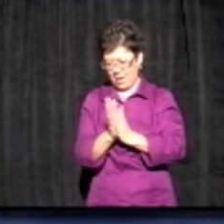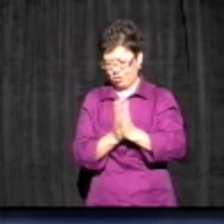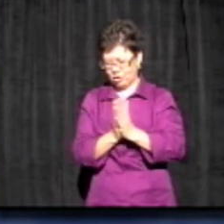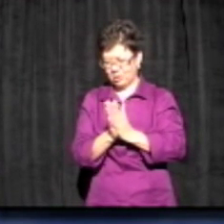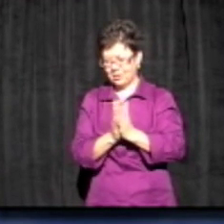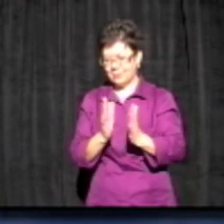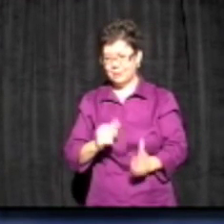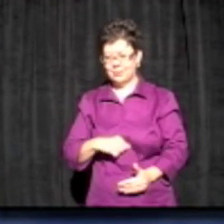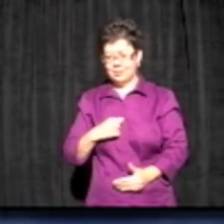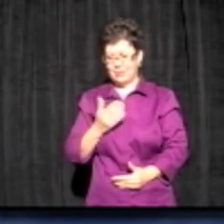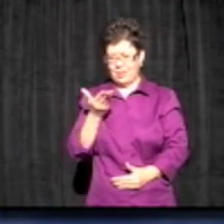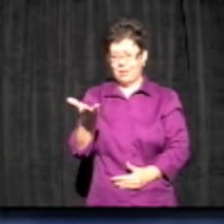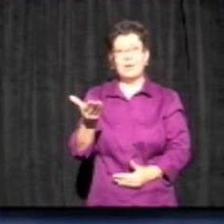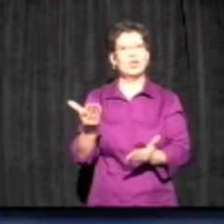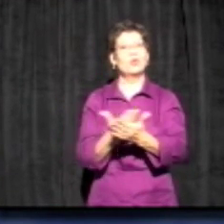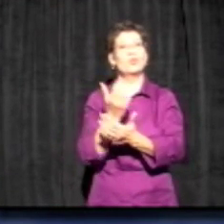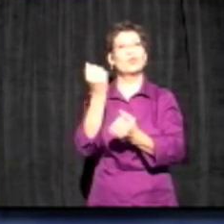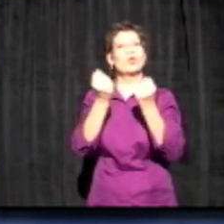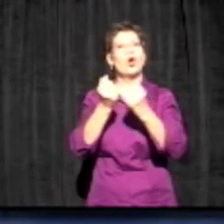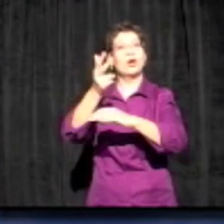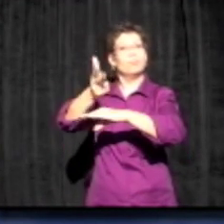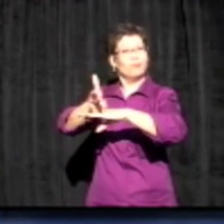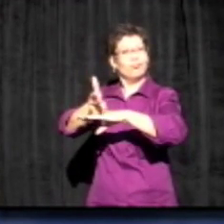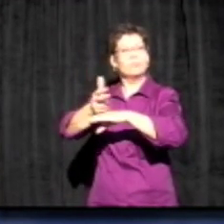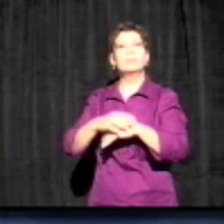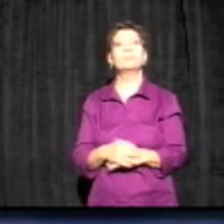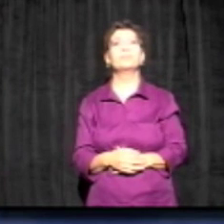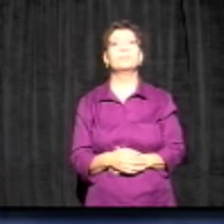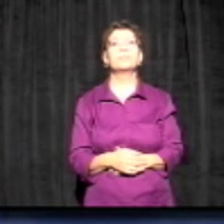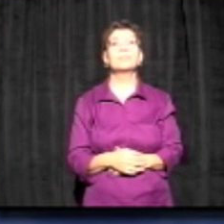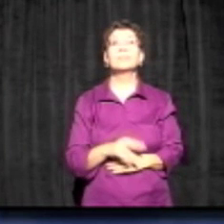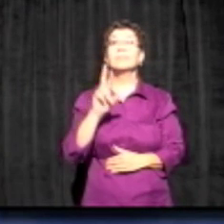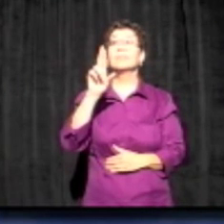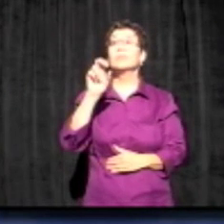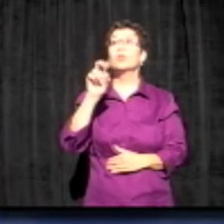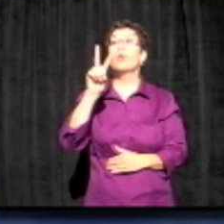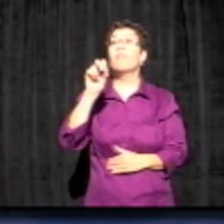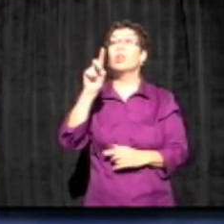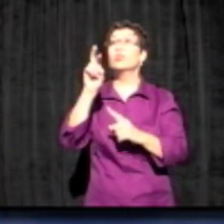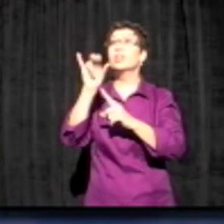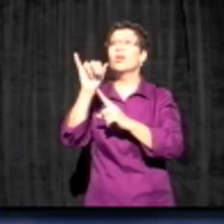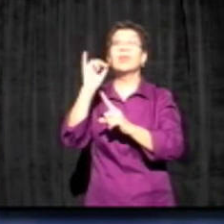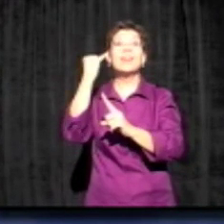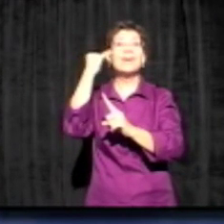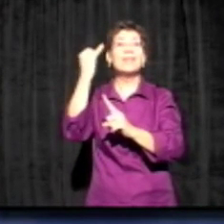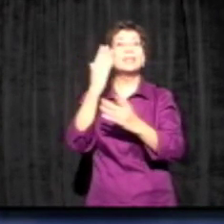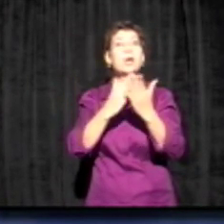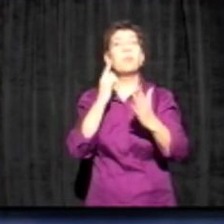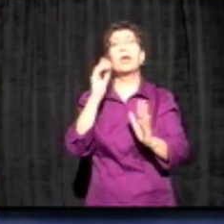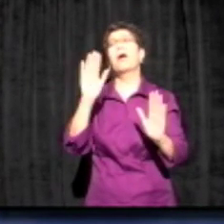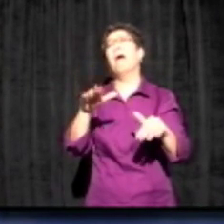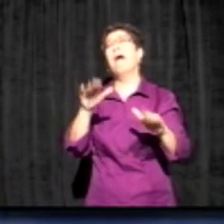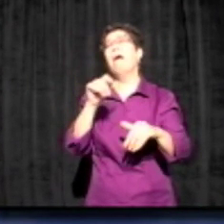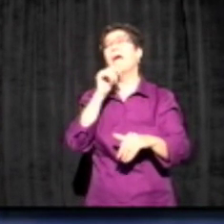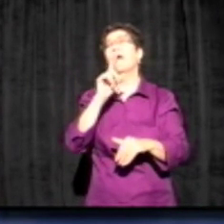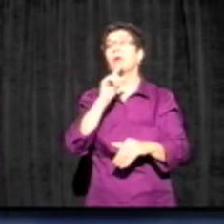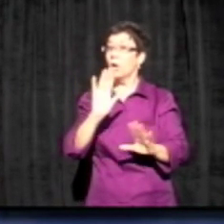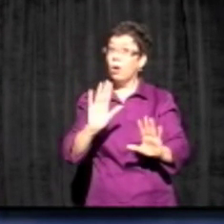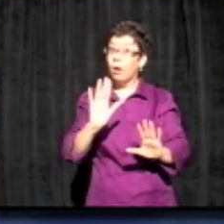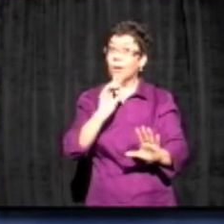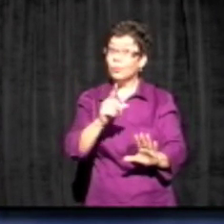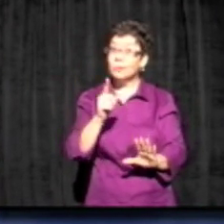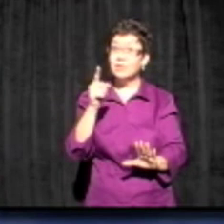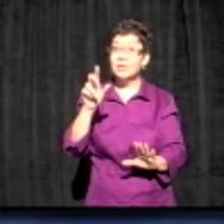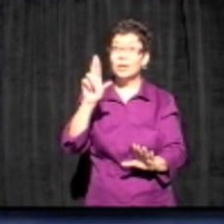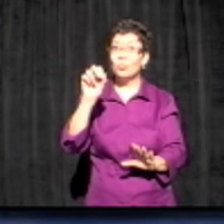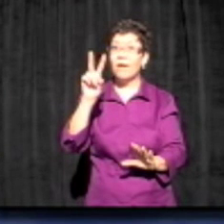this revolutionary vehicle. Revolutionary may sound like a bit of an overstatement in some respects, but when you consider